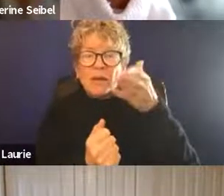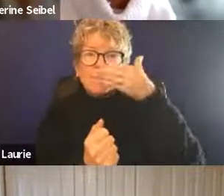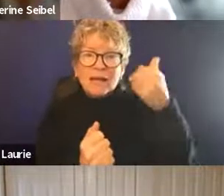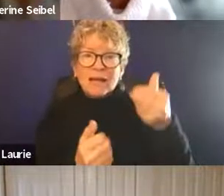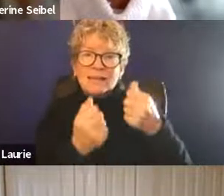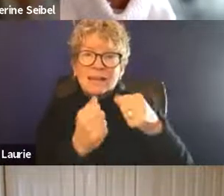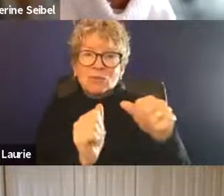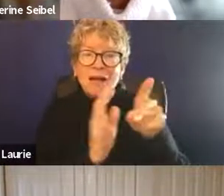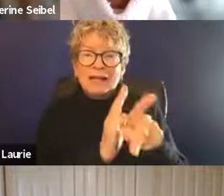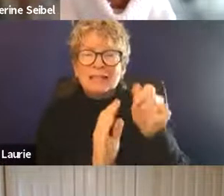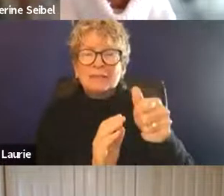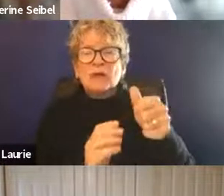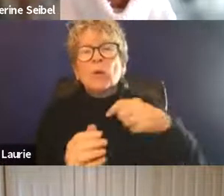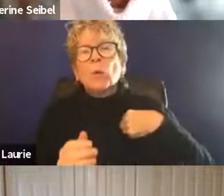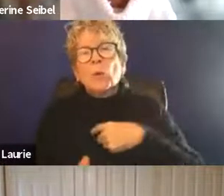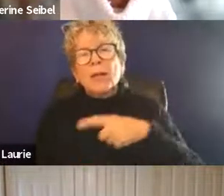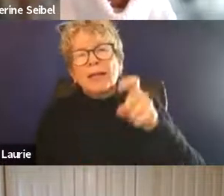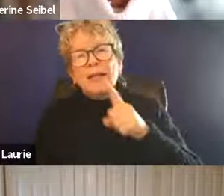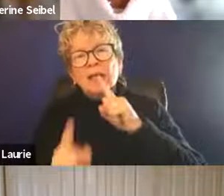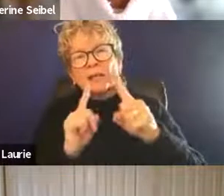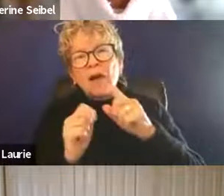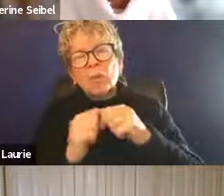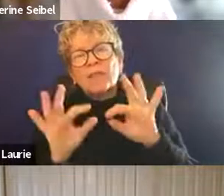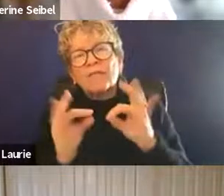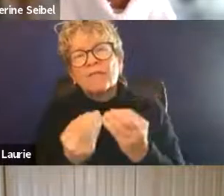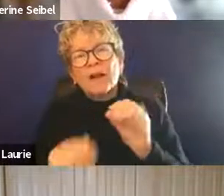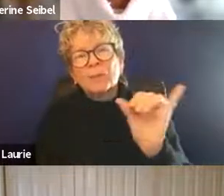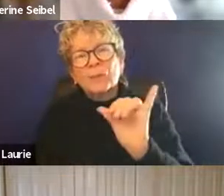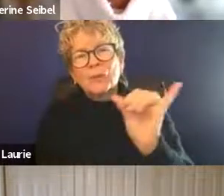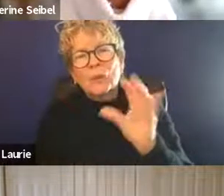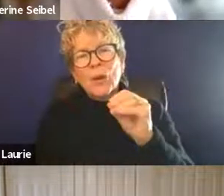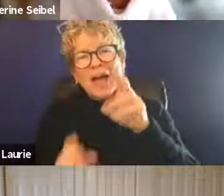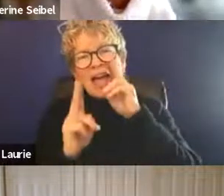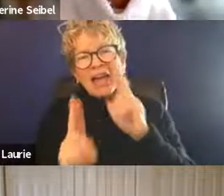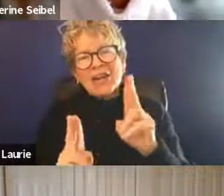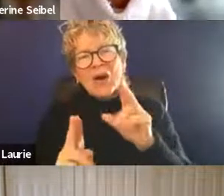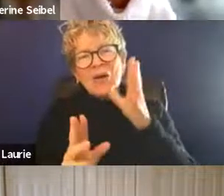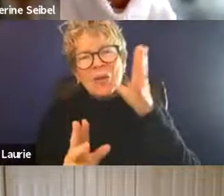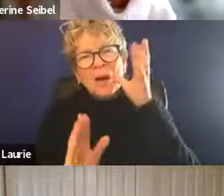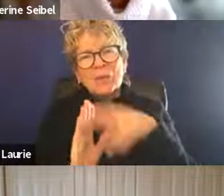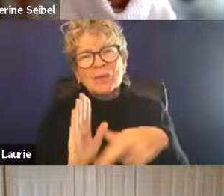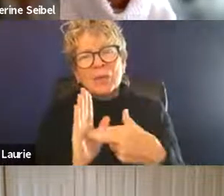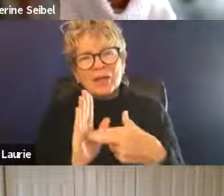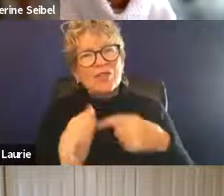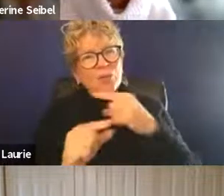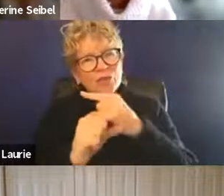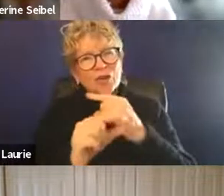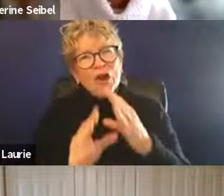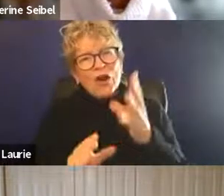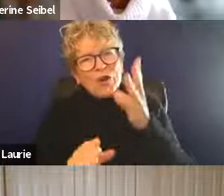to the family too. We have to honor their role as the parent or the guardian